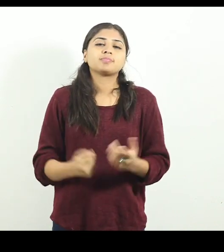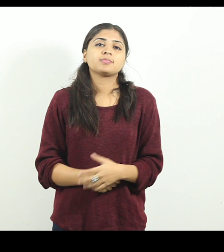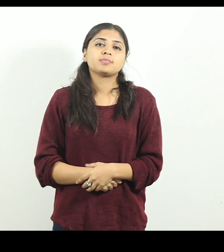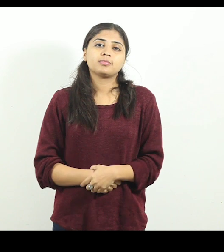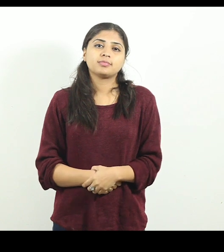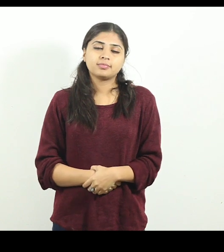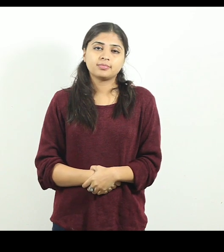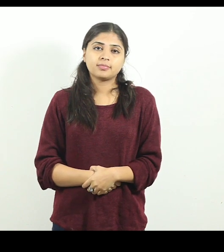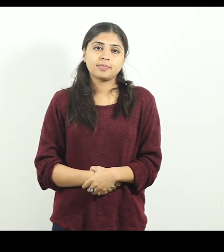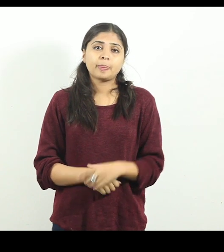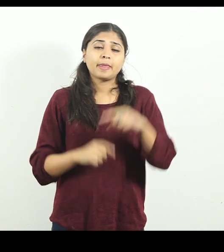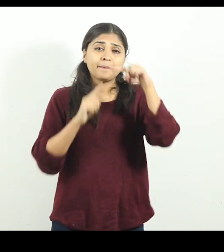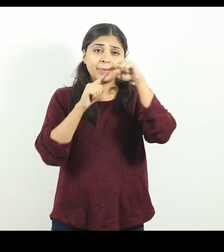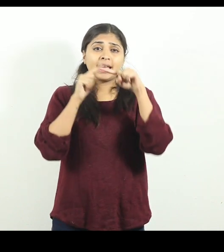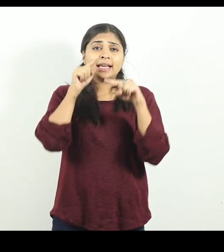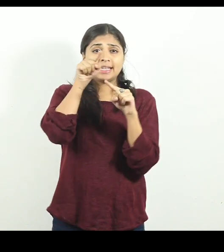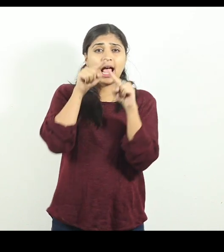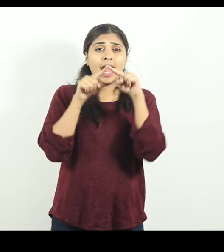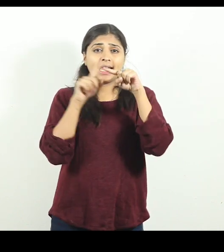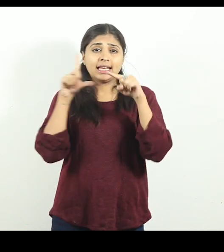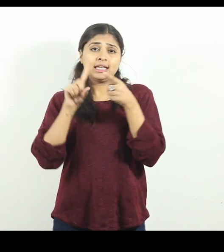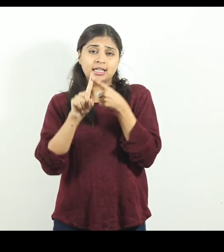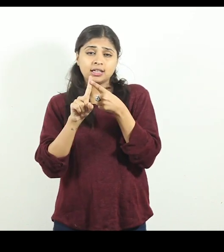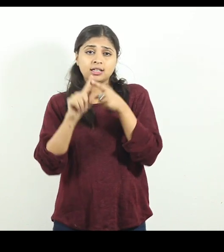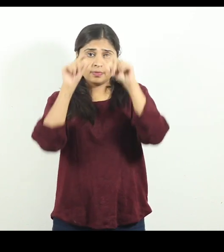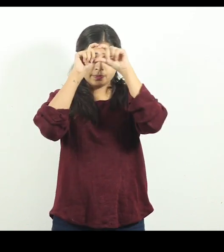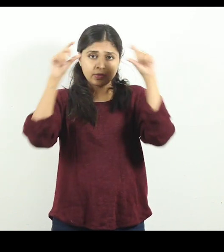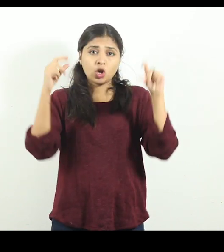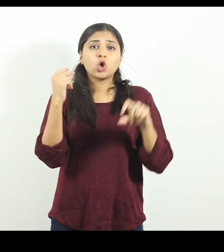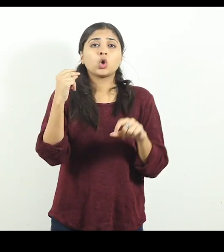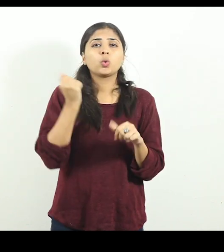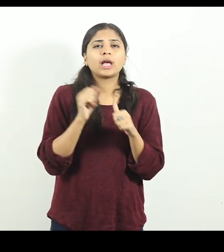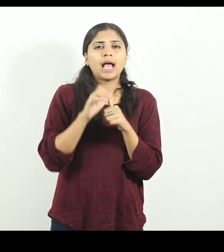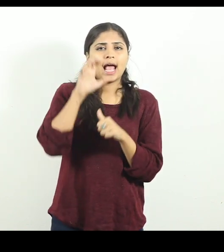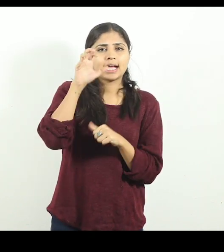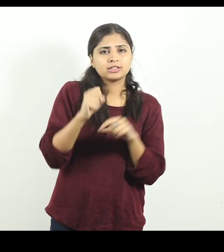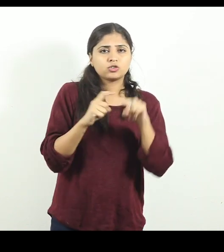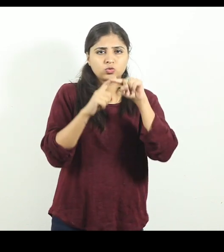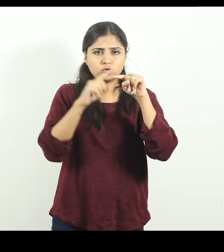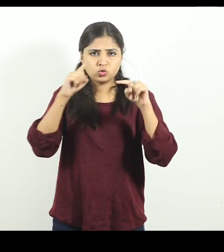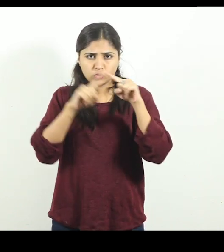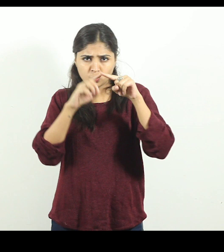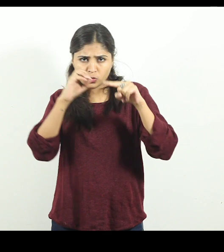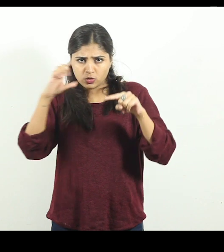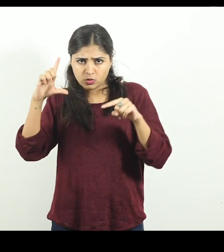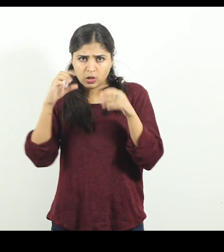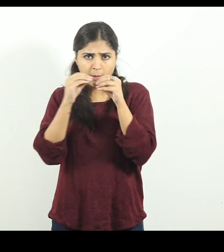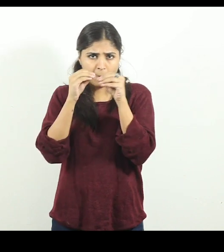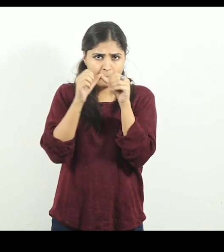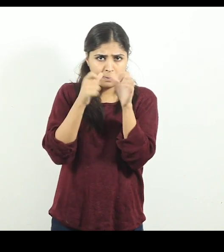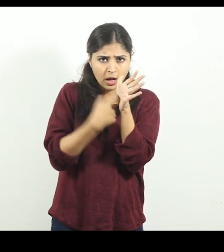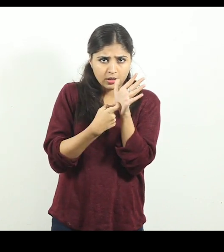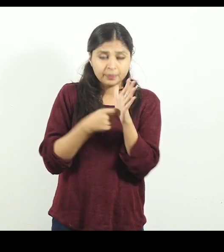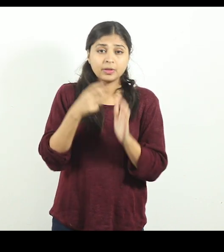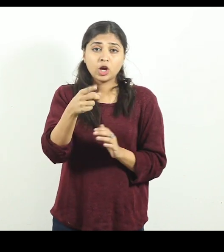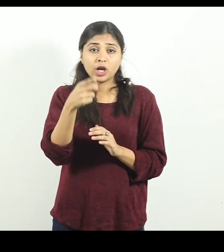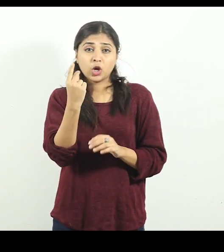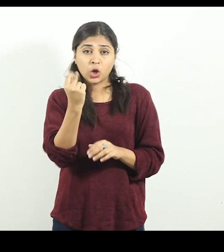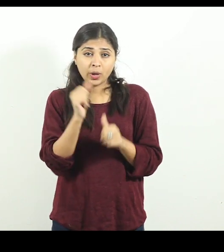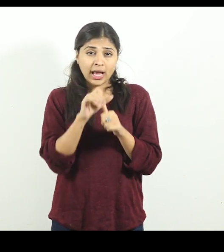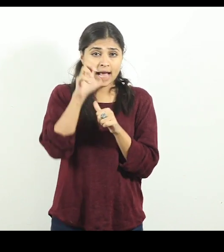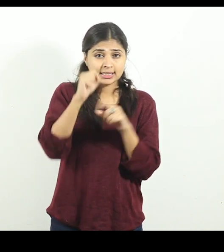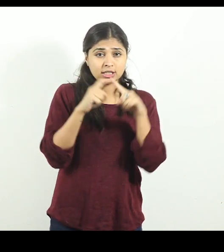The title bar consists of Quick Access Toolbar. The Quick Access Toolbar holds a variety